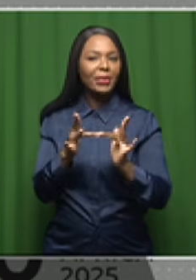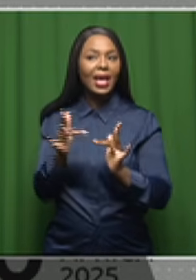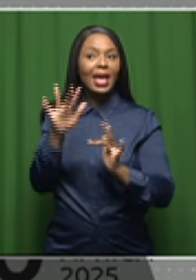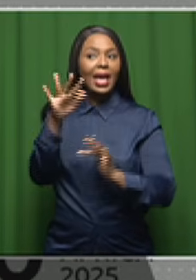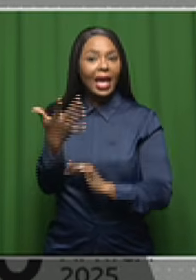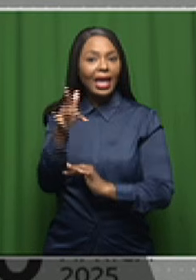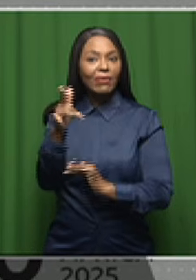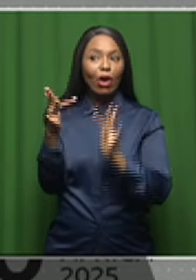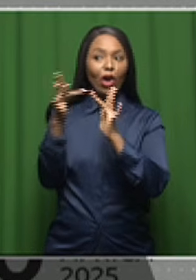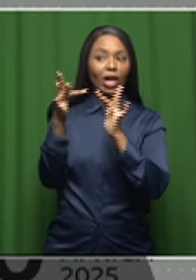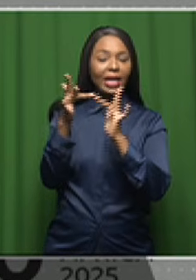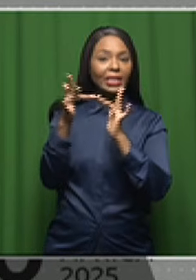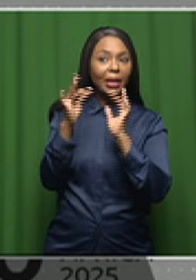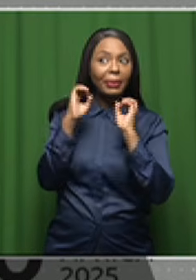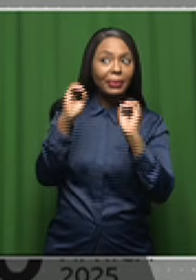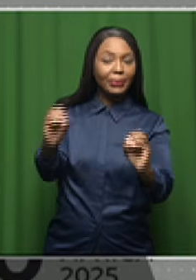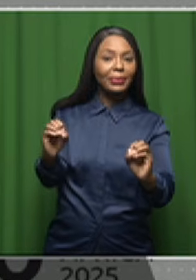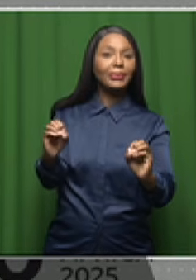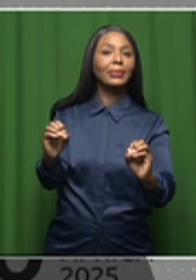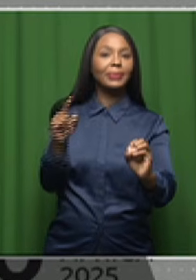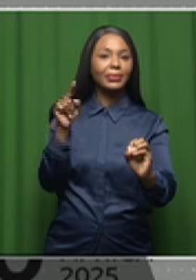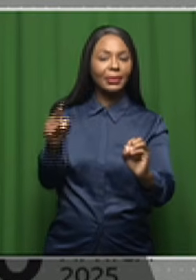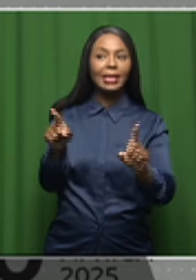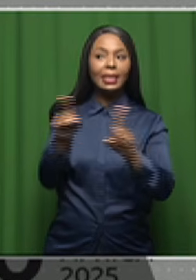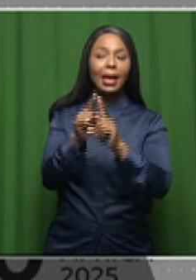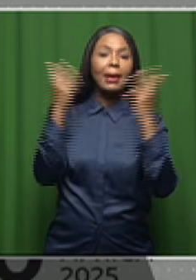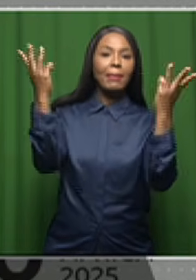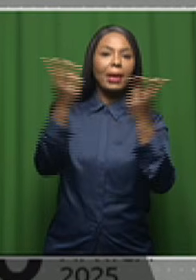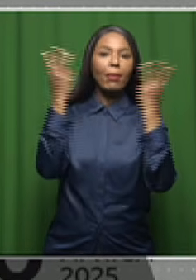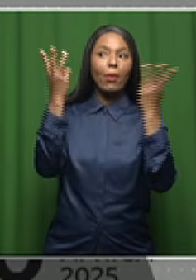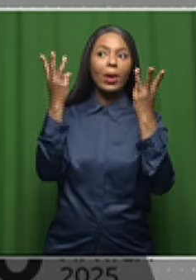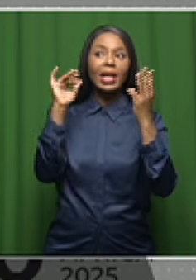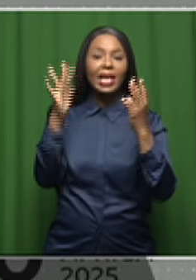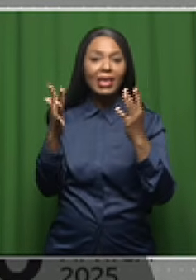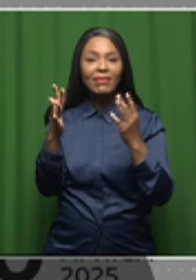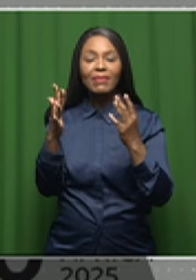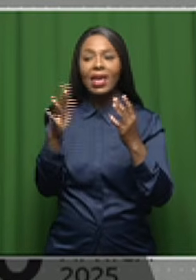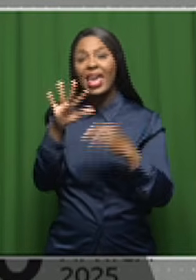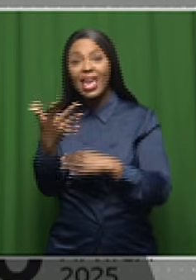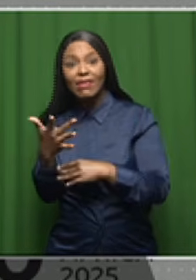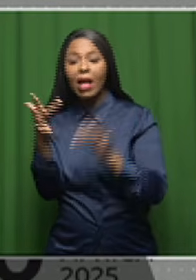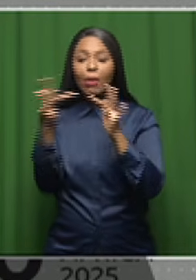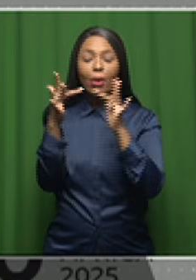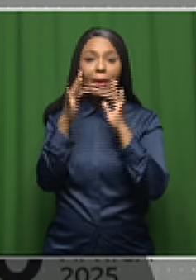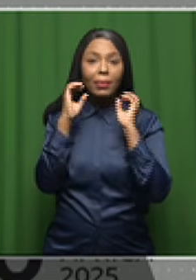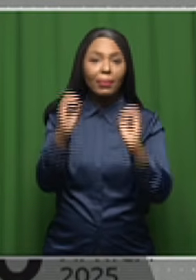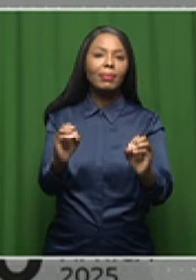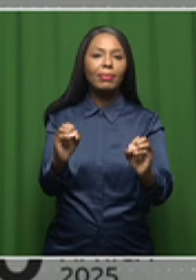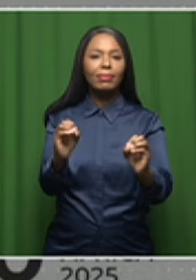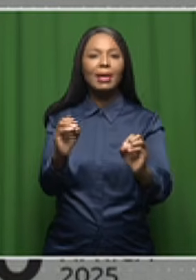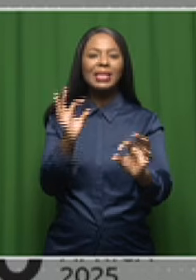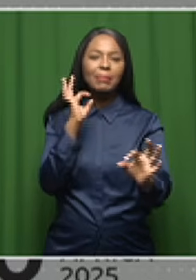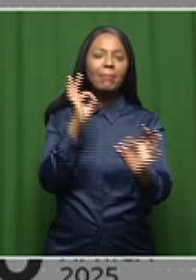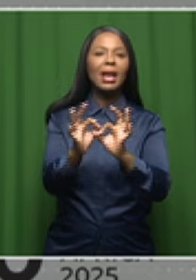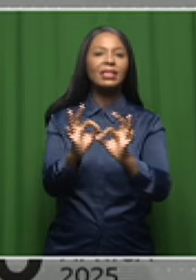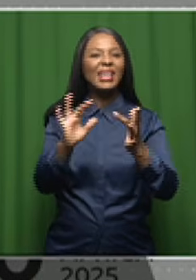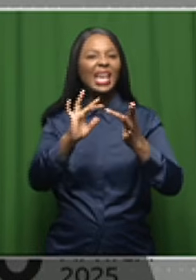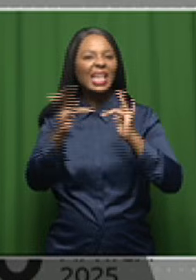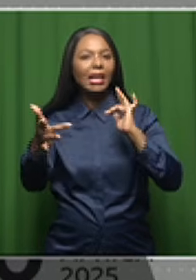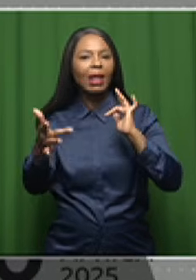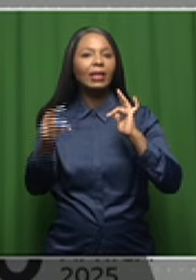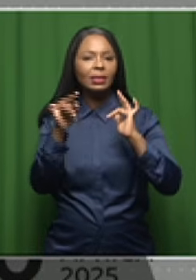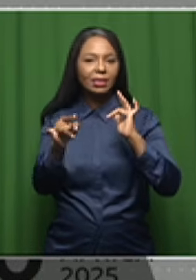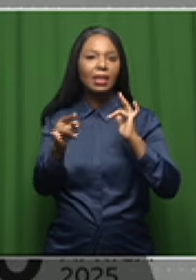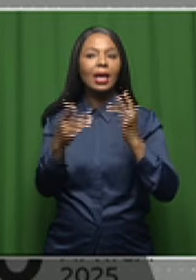without proper connection and with all the people getting connected, particularly in the internet, digital